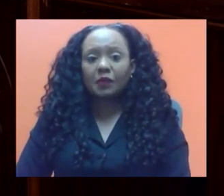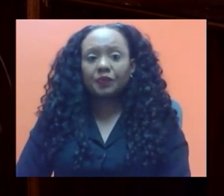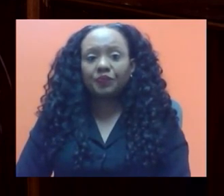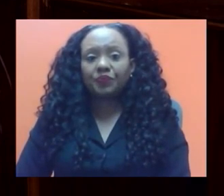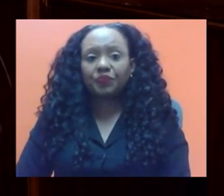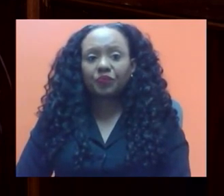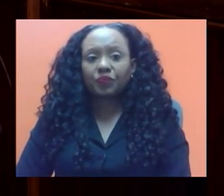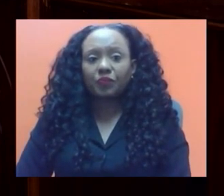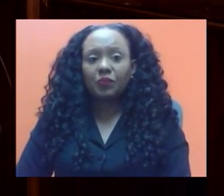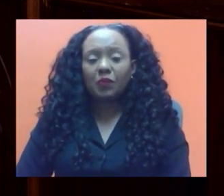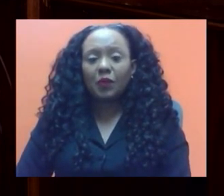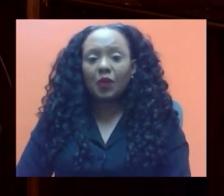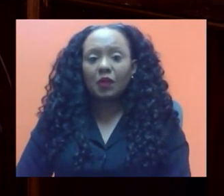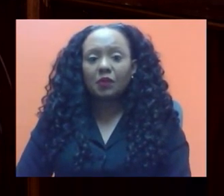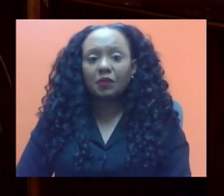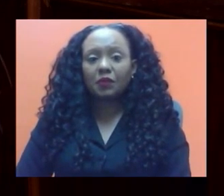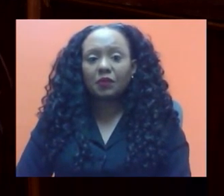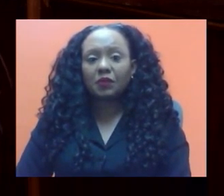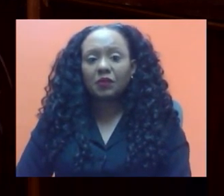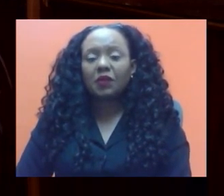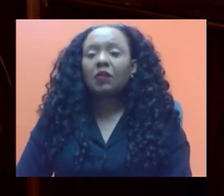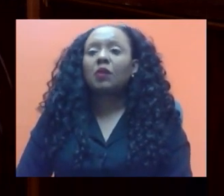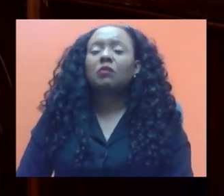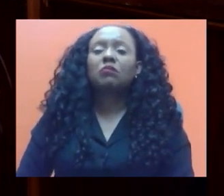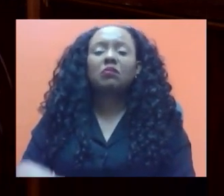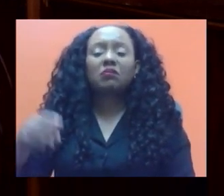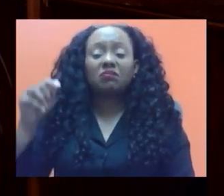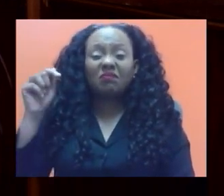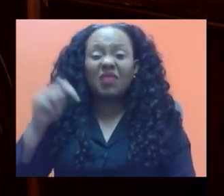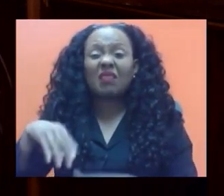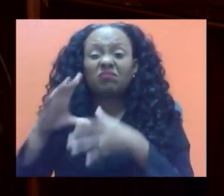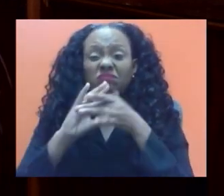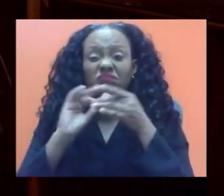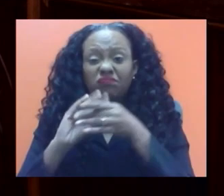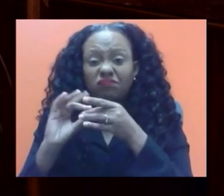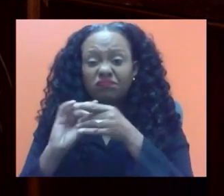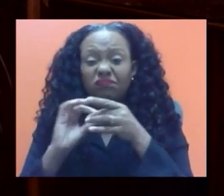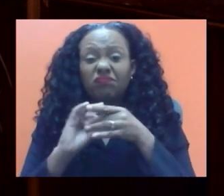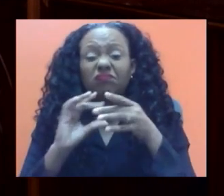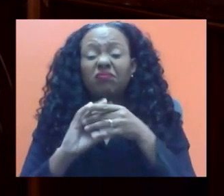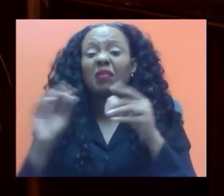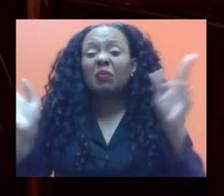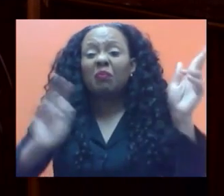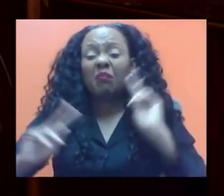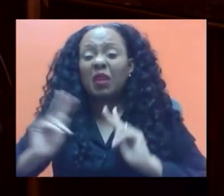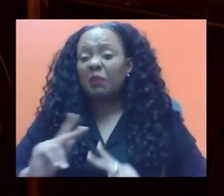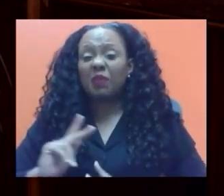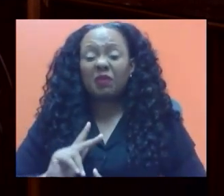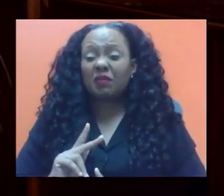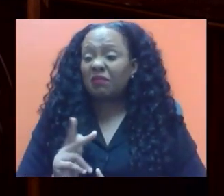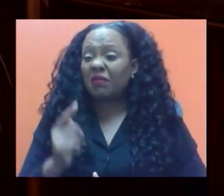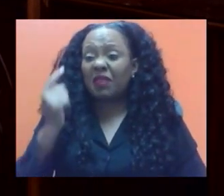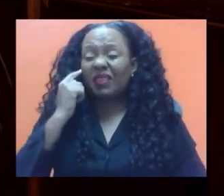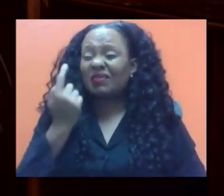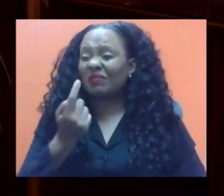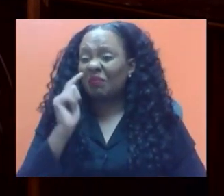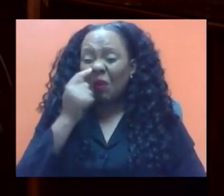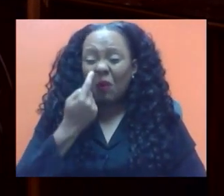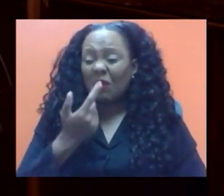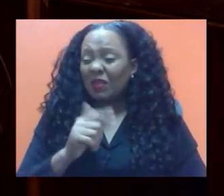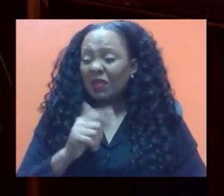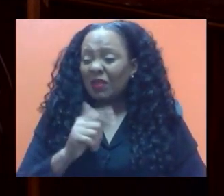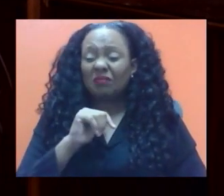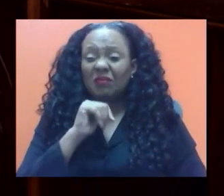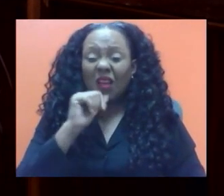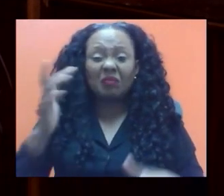is not exciting to some people. But in this new world, in this era in which we live, this is how